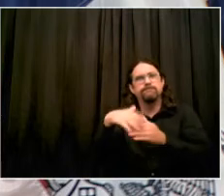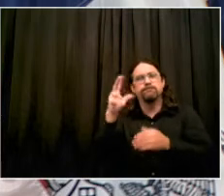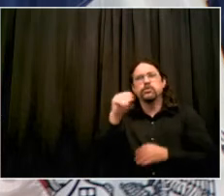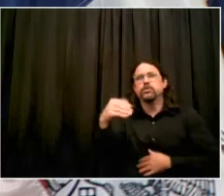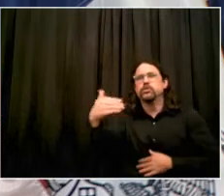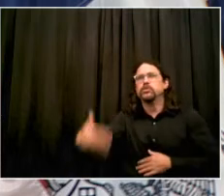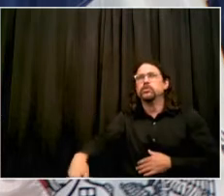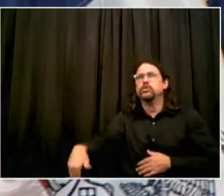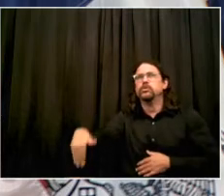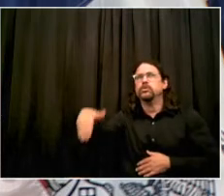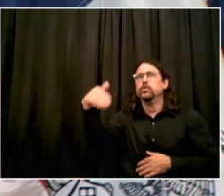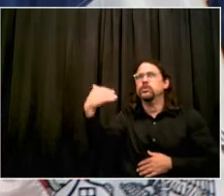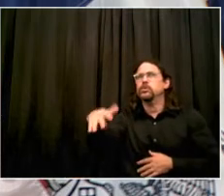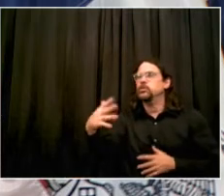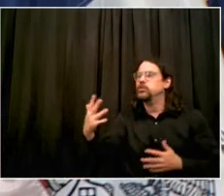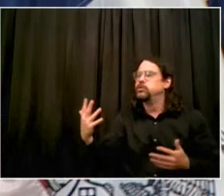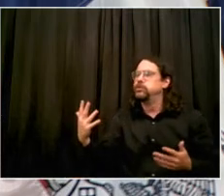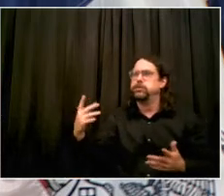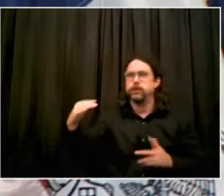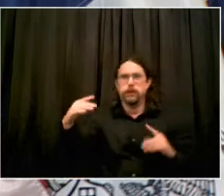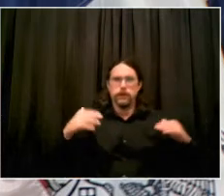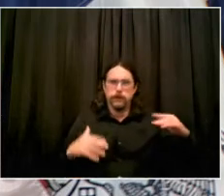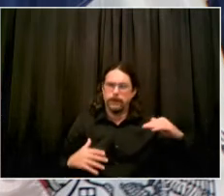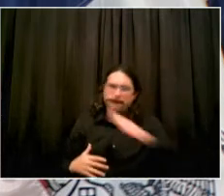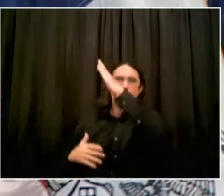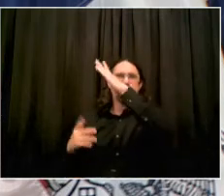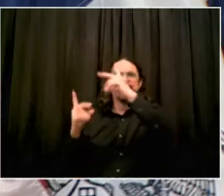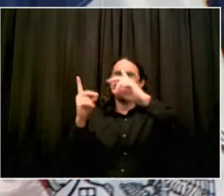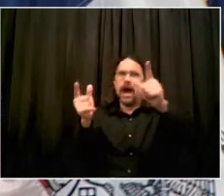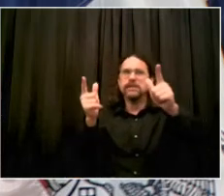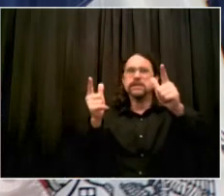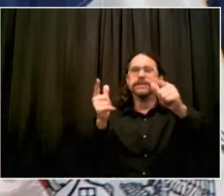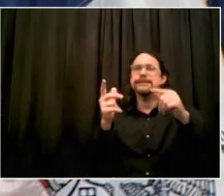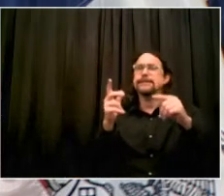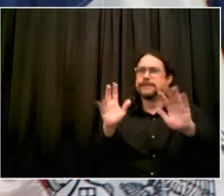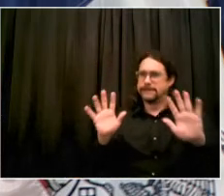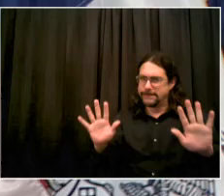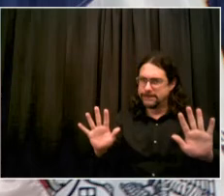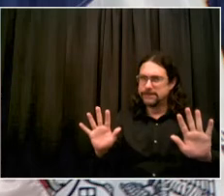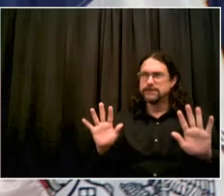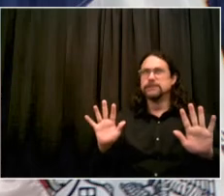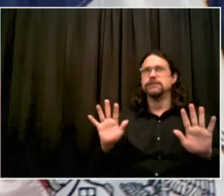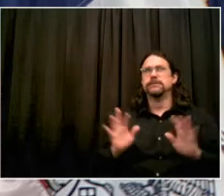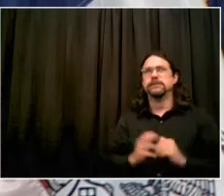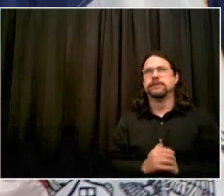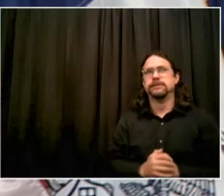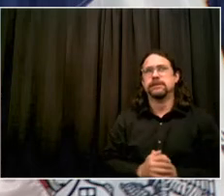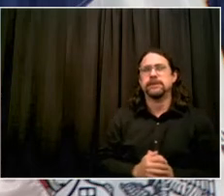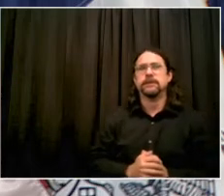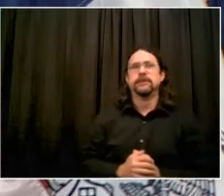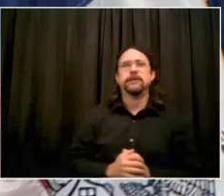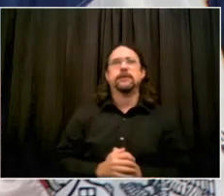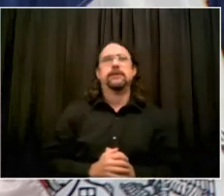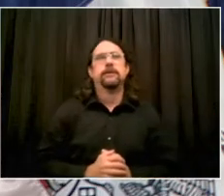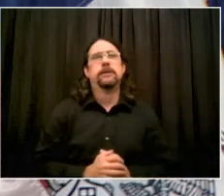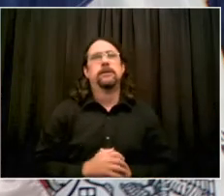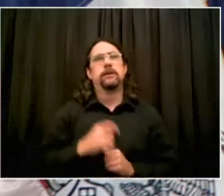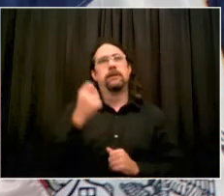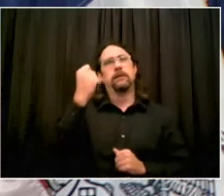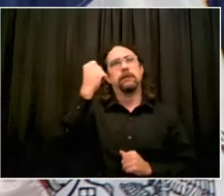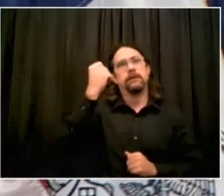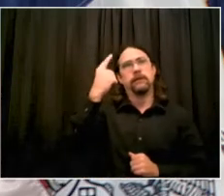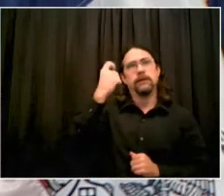the city now, it's important to know there are 146 zip codes in New York City. So in general, what we're seeing in the